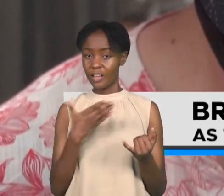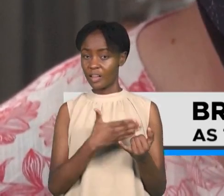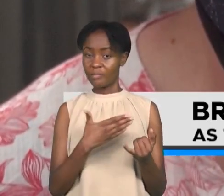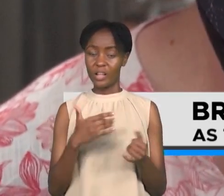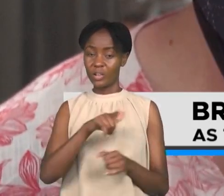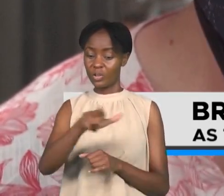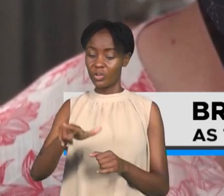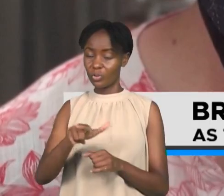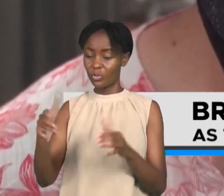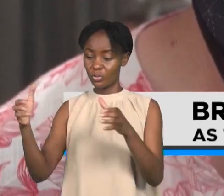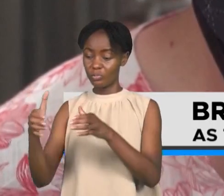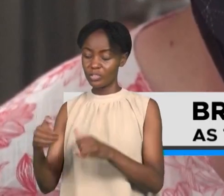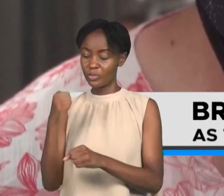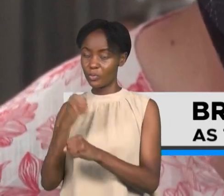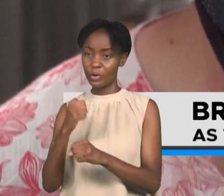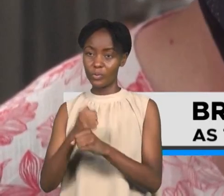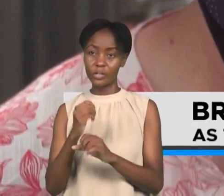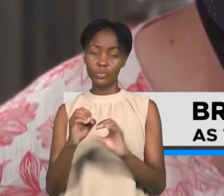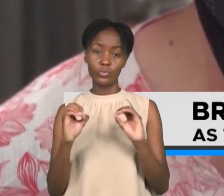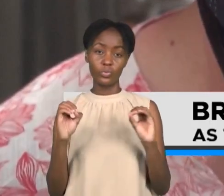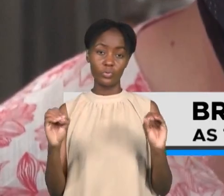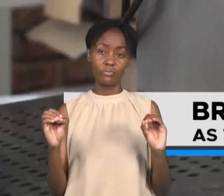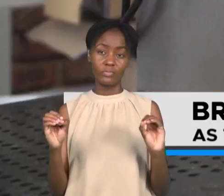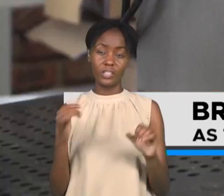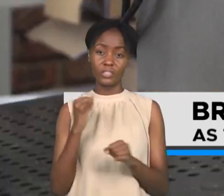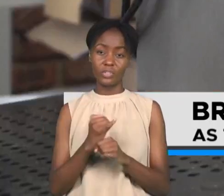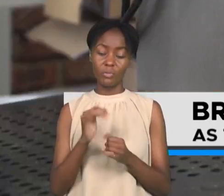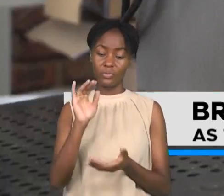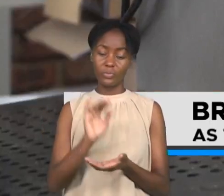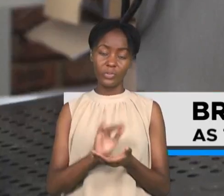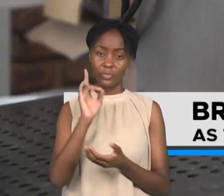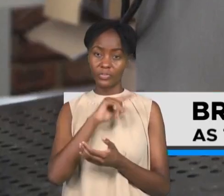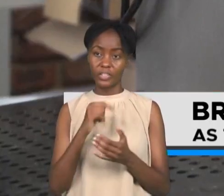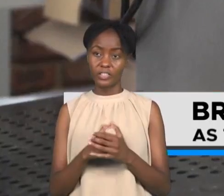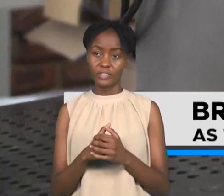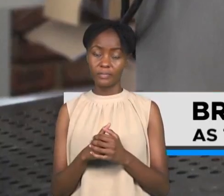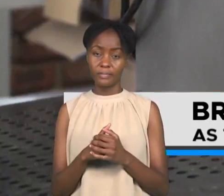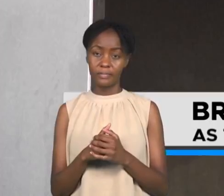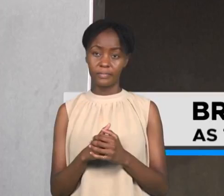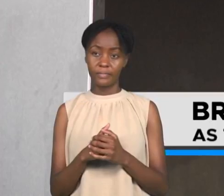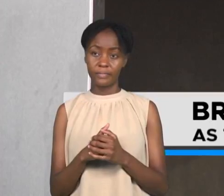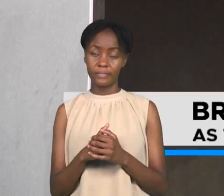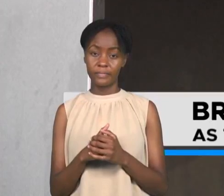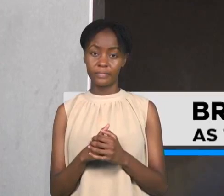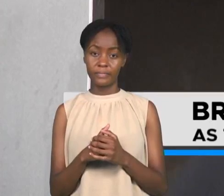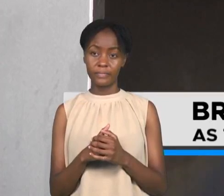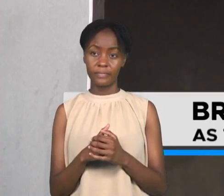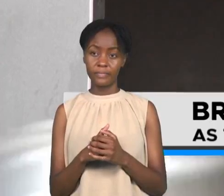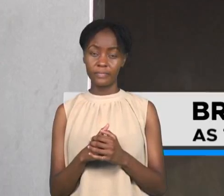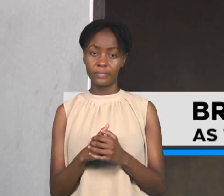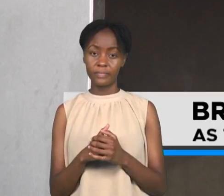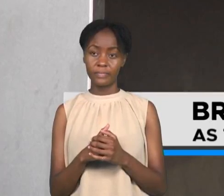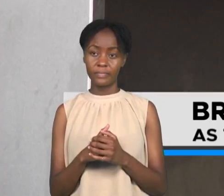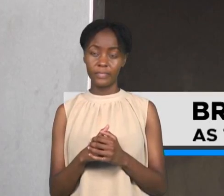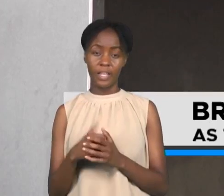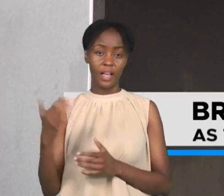need to close down, because then there's real job losses in local communities. In the middle of the room behind a small improvised assembly line, former